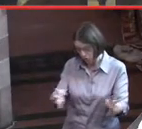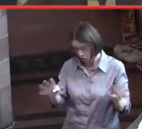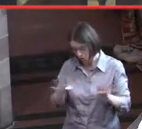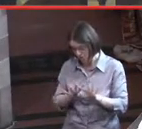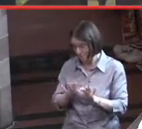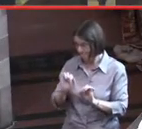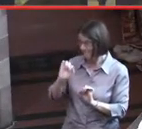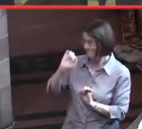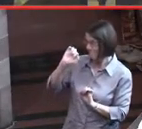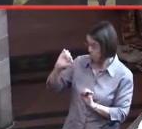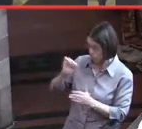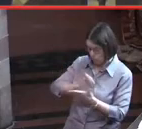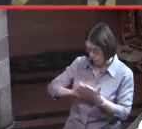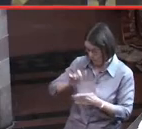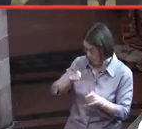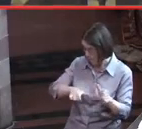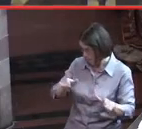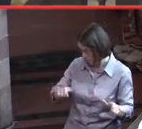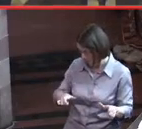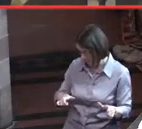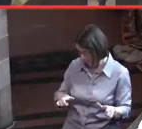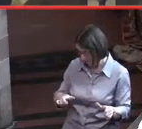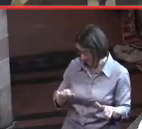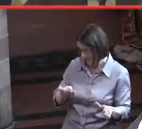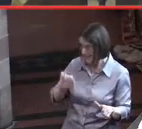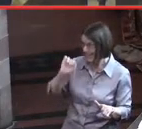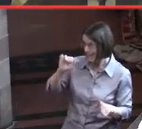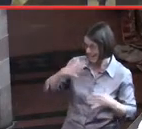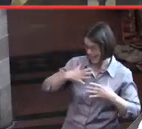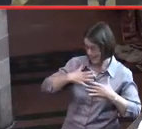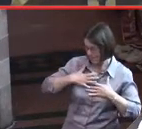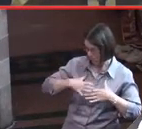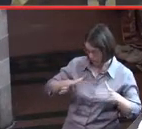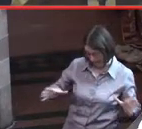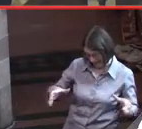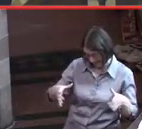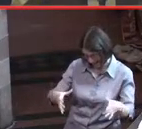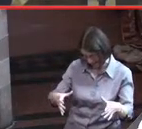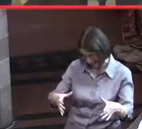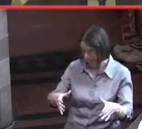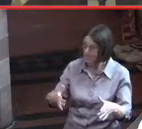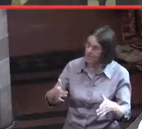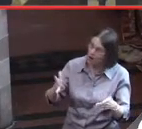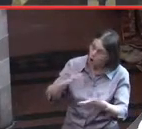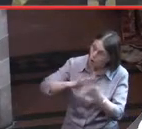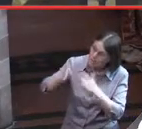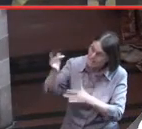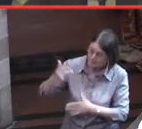people, the body of Christ, the dwelling place of the Holy Spirit.